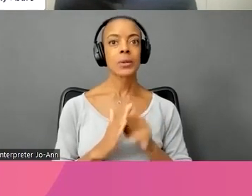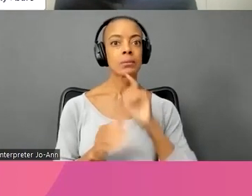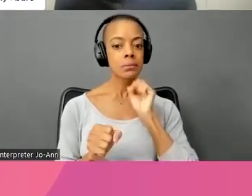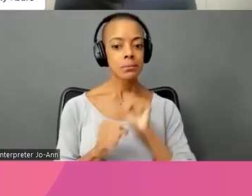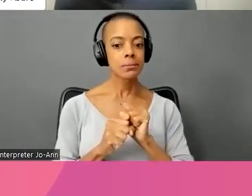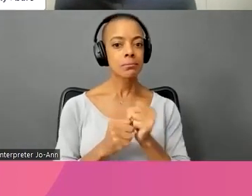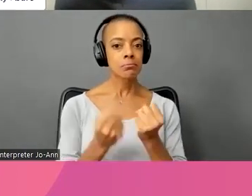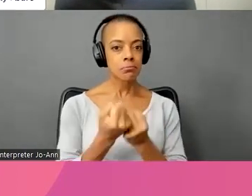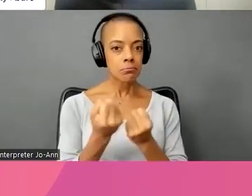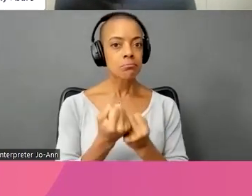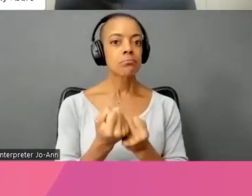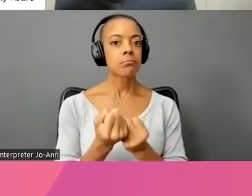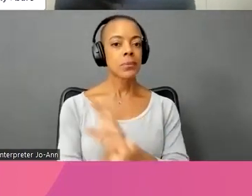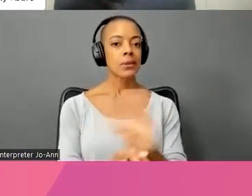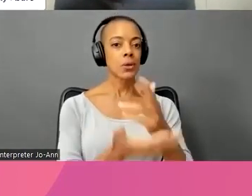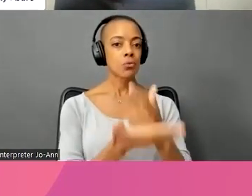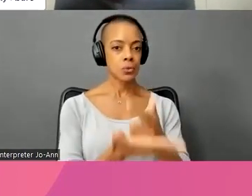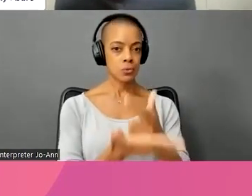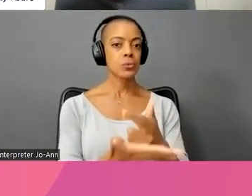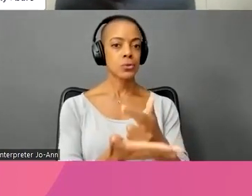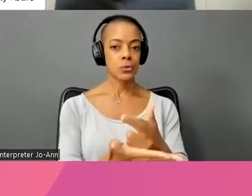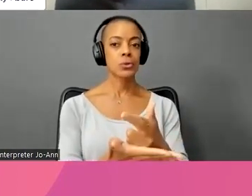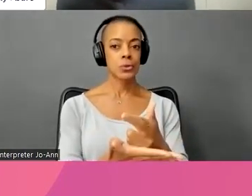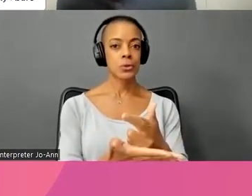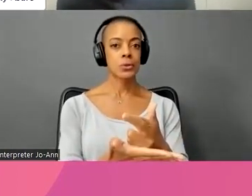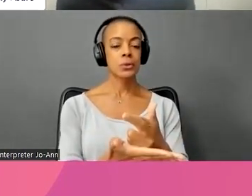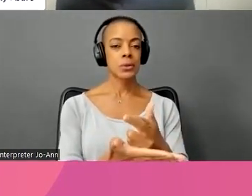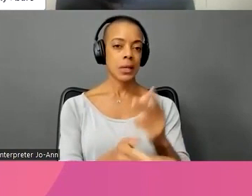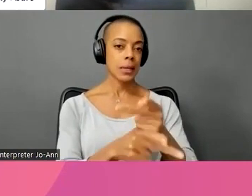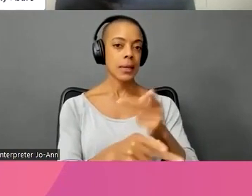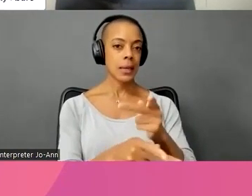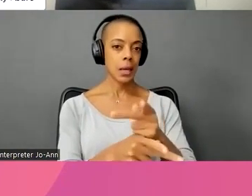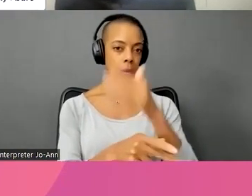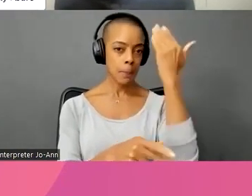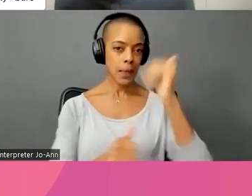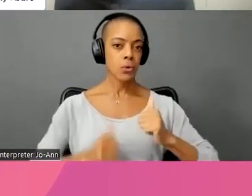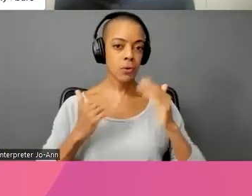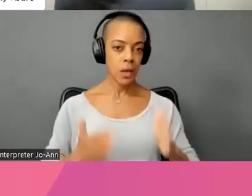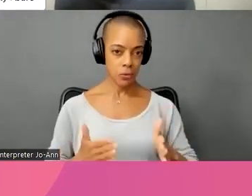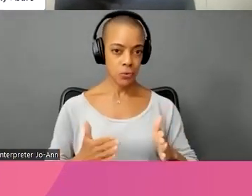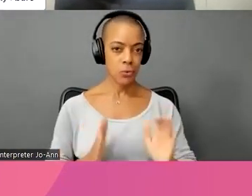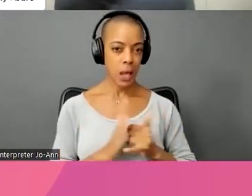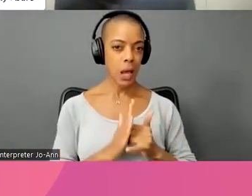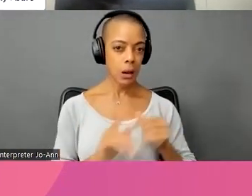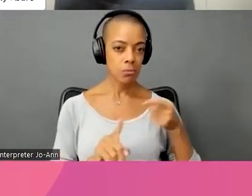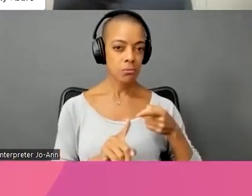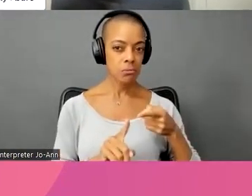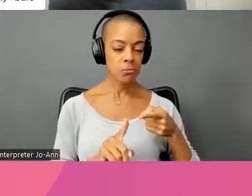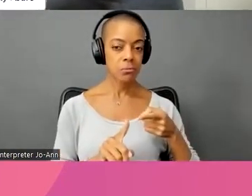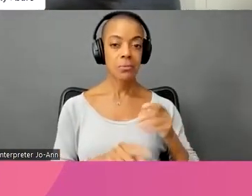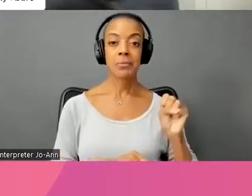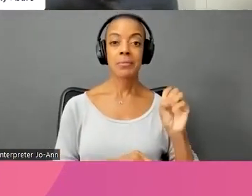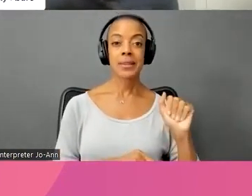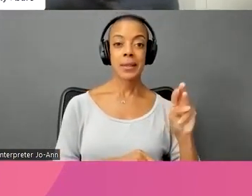in the rehabilitation and care of these individuals. And so I know Samira